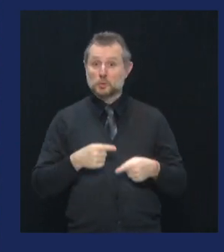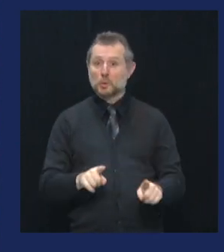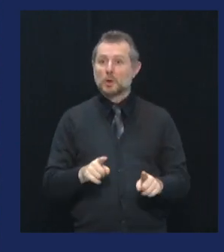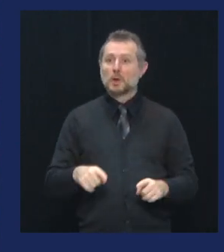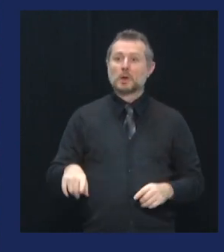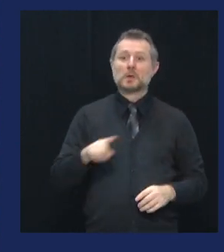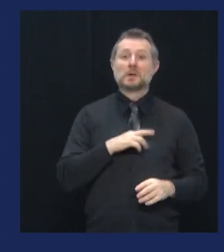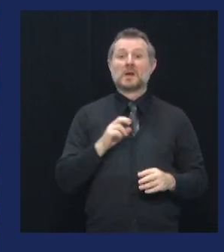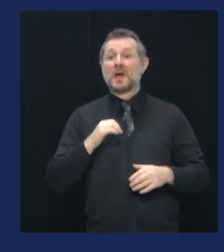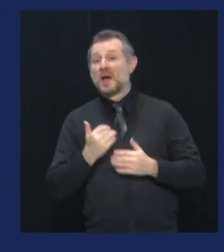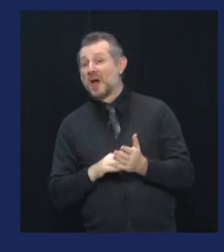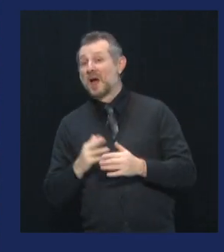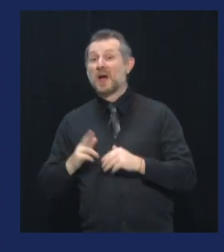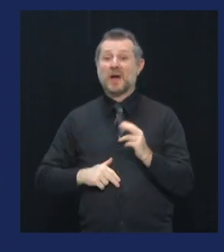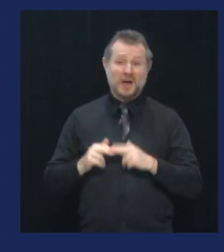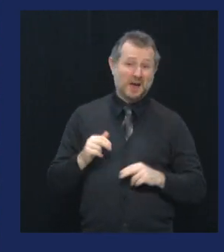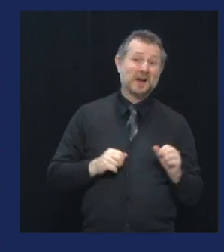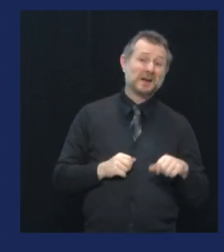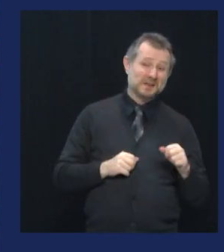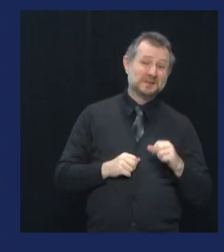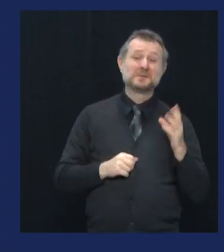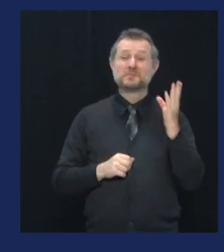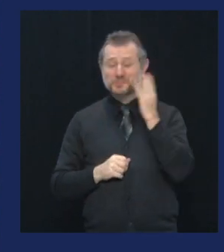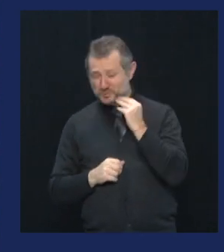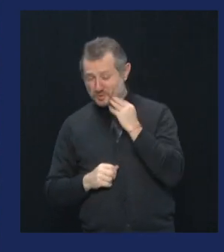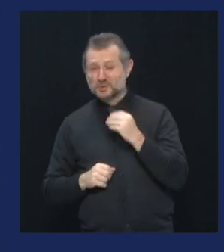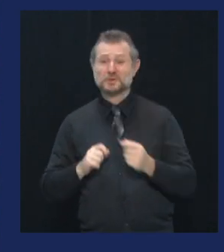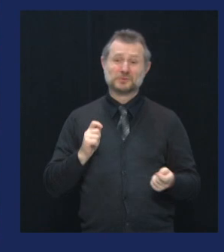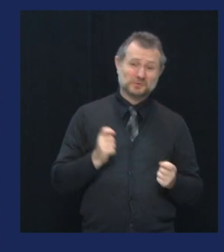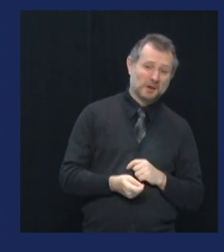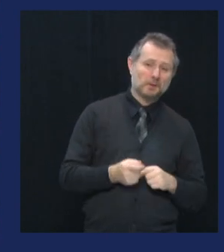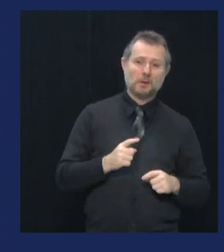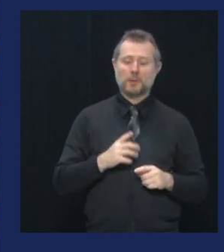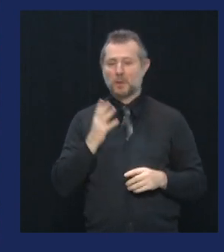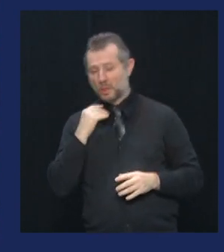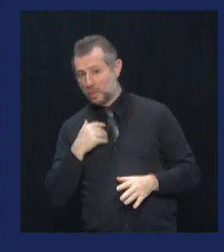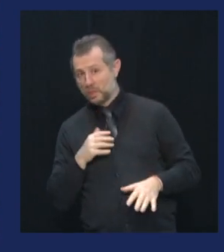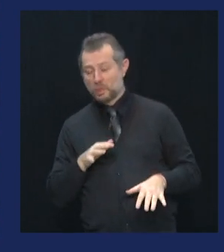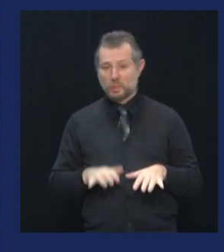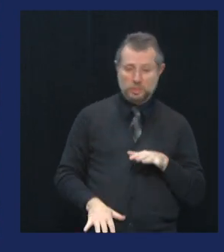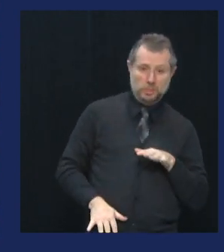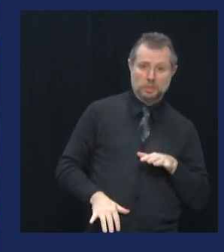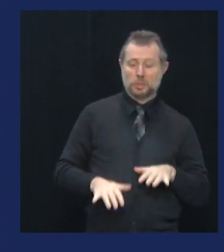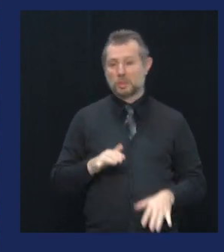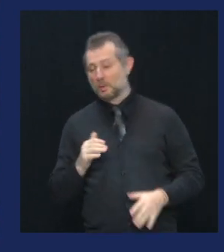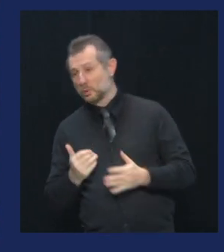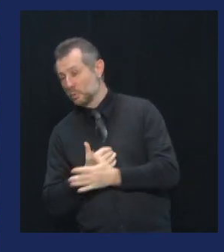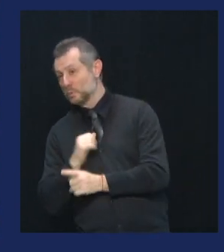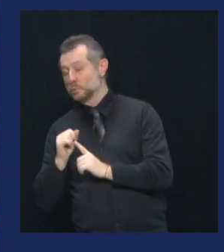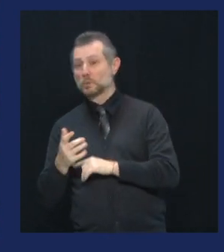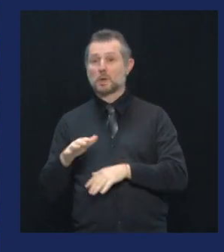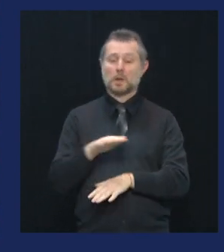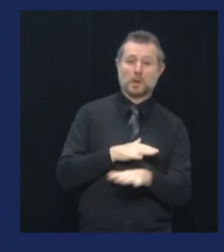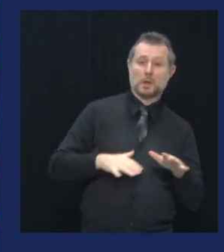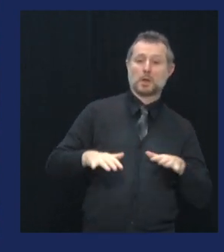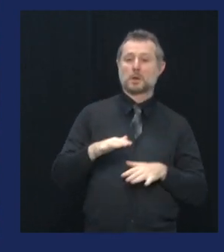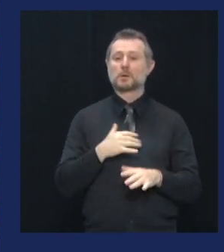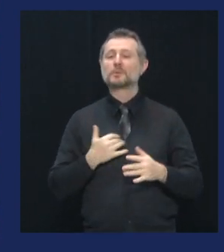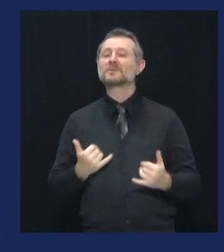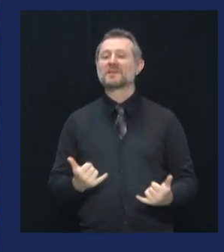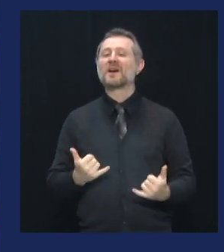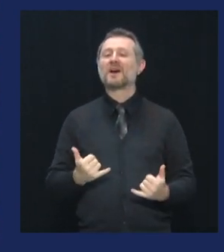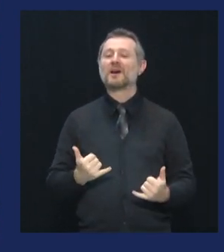change, and we will see adaptation to new circumstances. But we can already anticipate